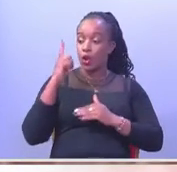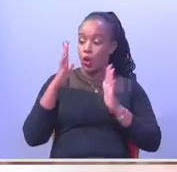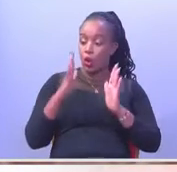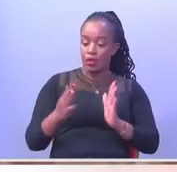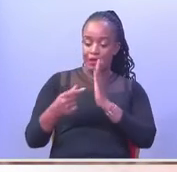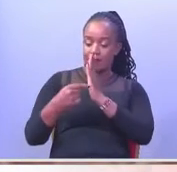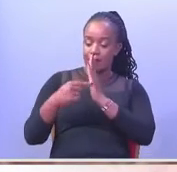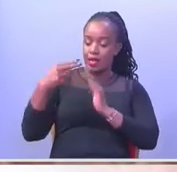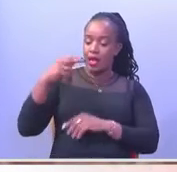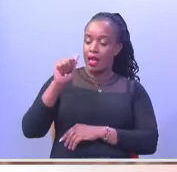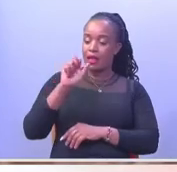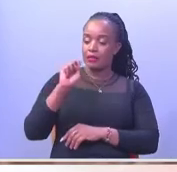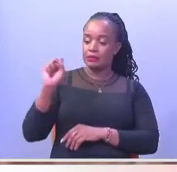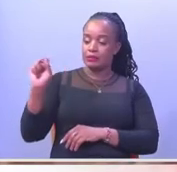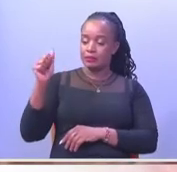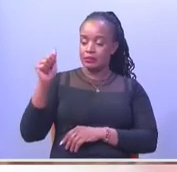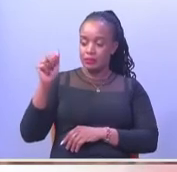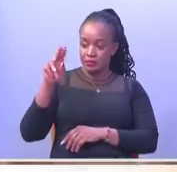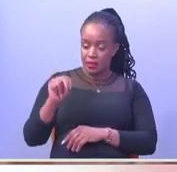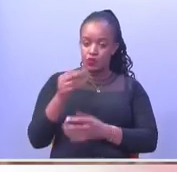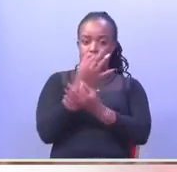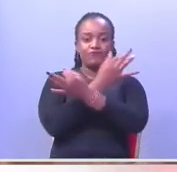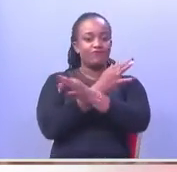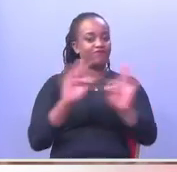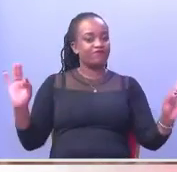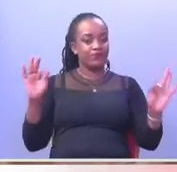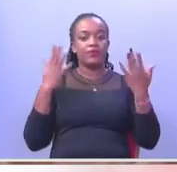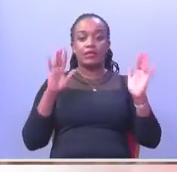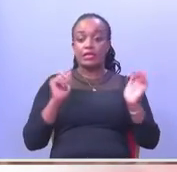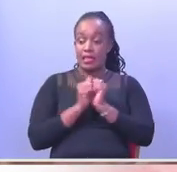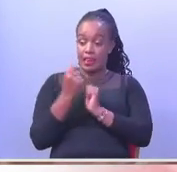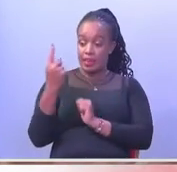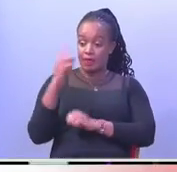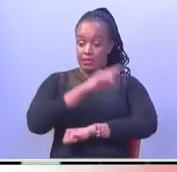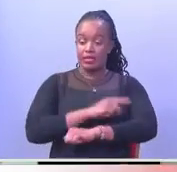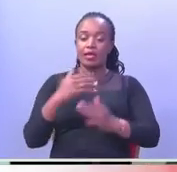Hassan Nandwa was set free 11 days after he was abducted in Nairobi.